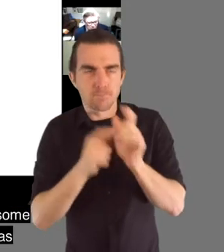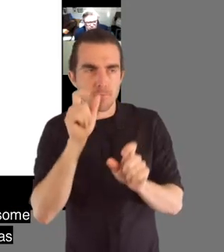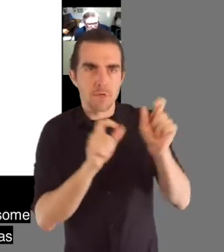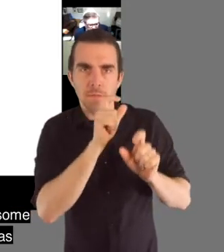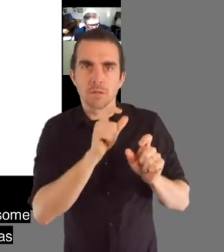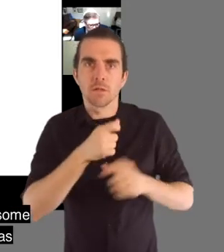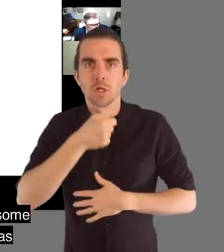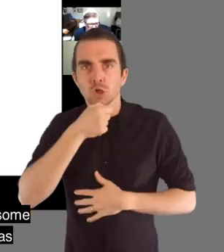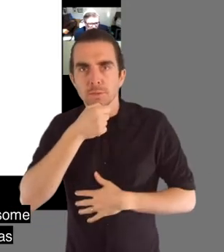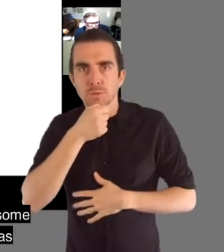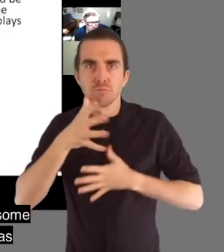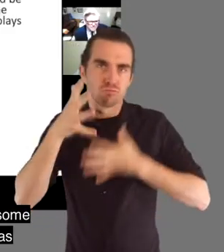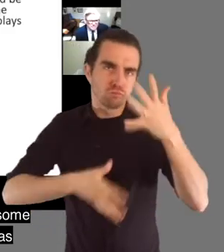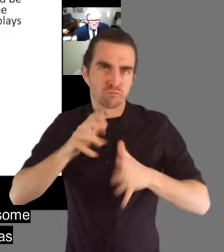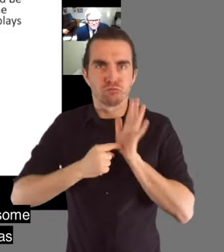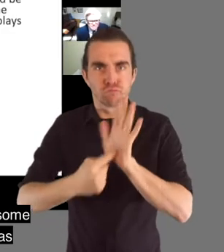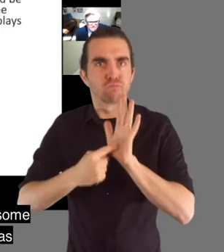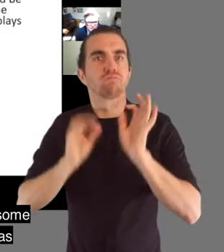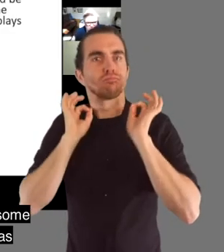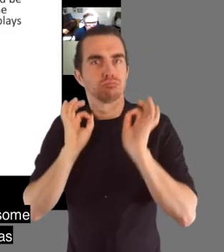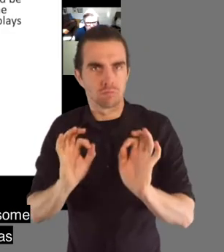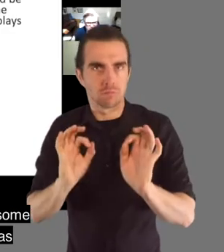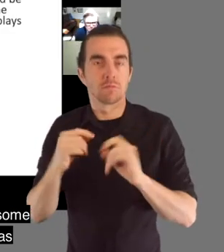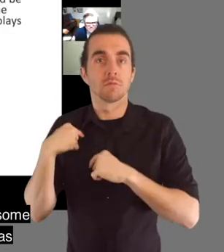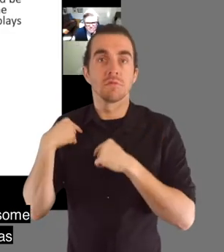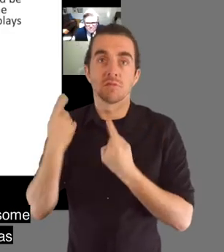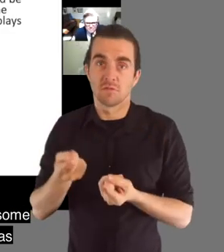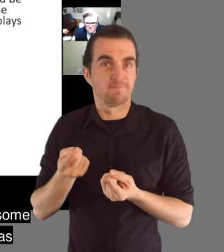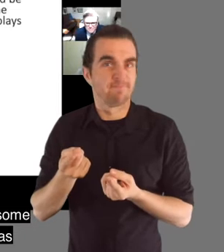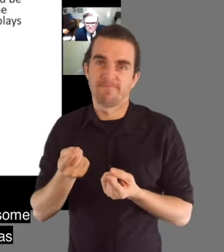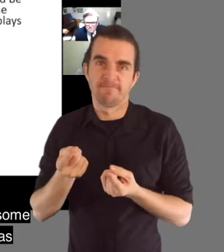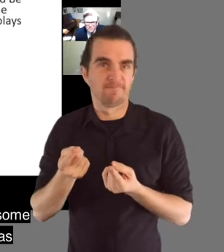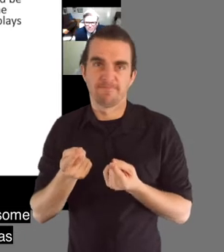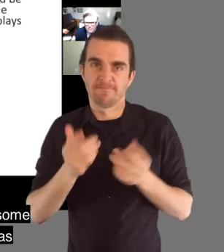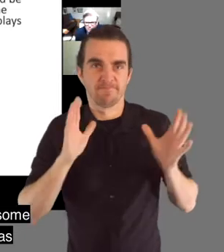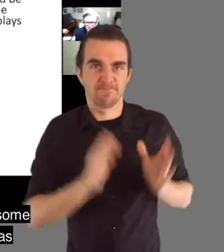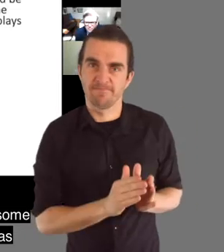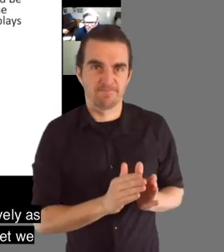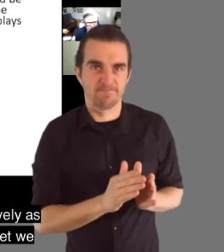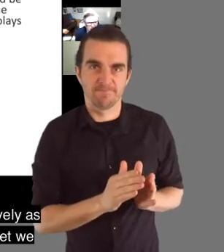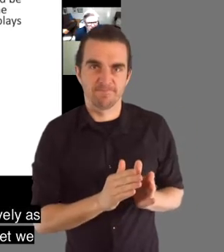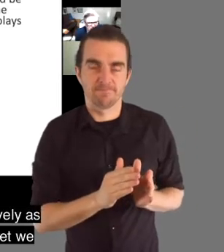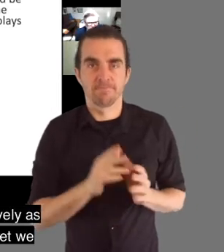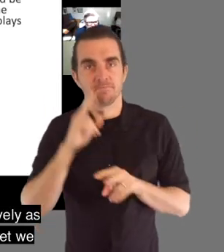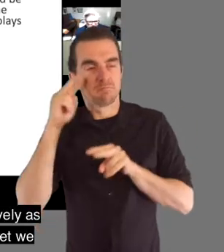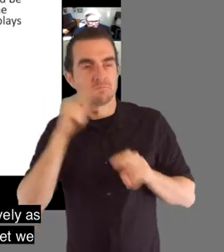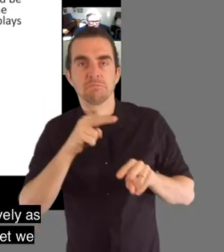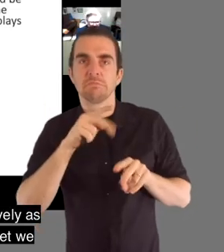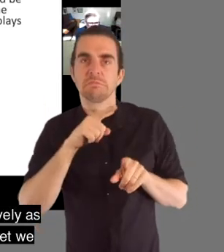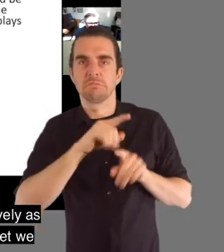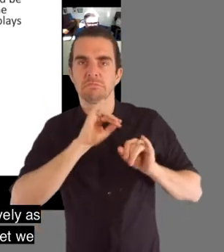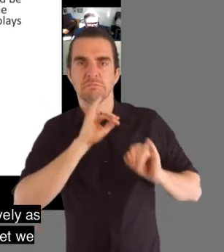of disabled people. In the past, to some extent, still today, the media has presented disabled